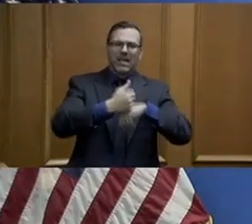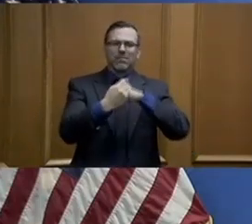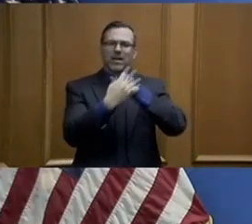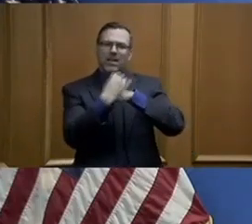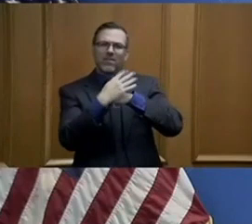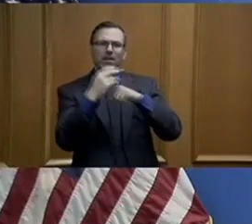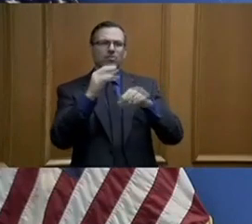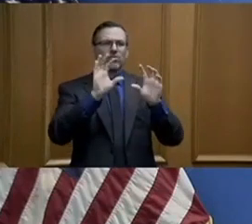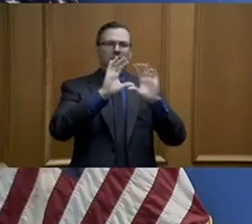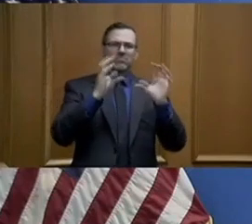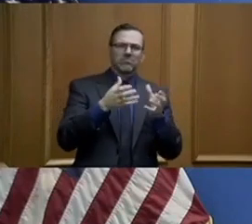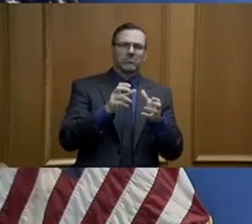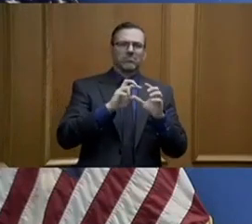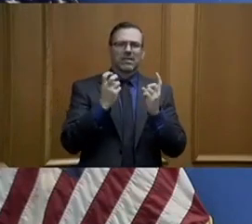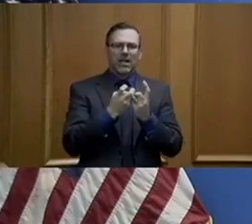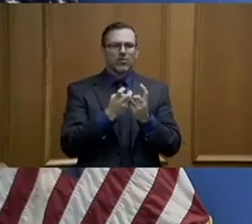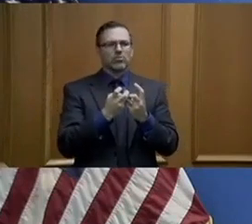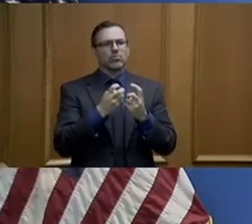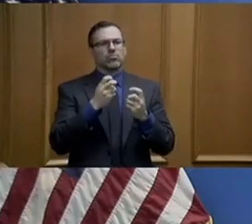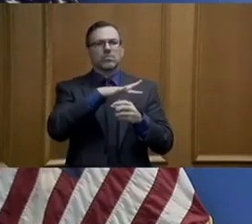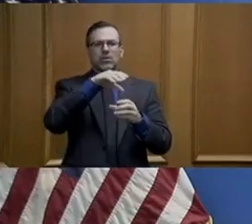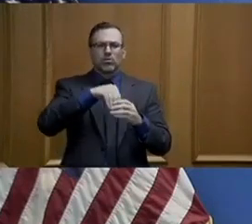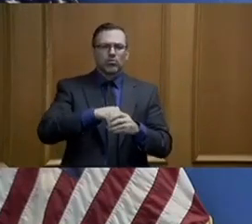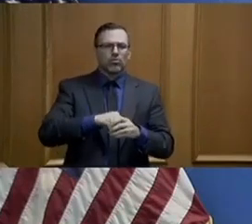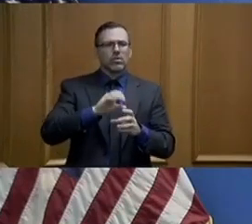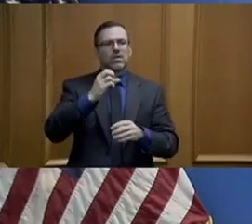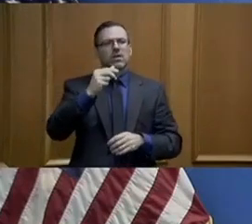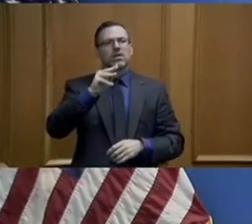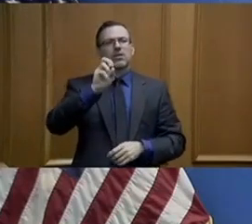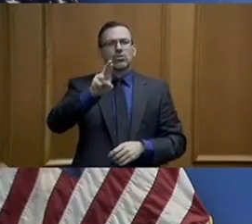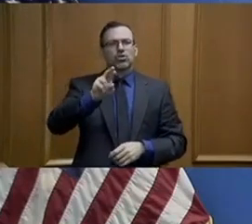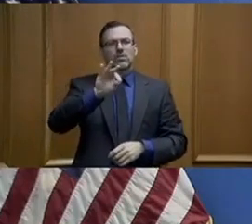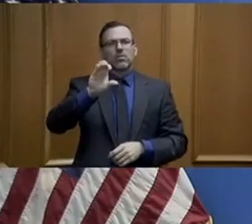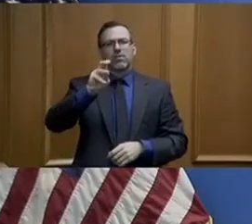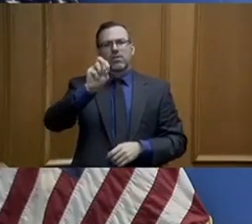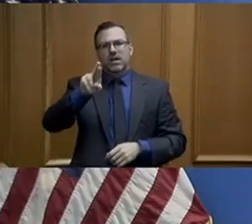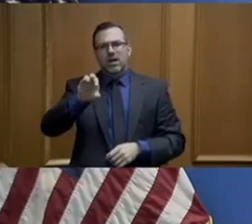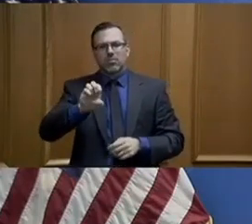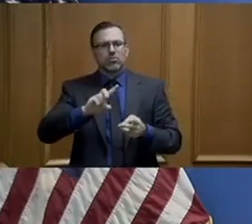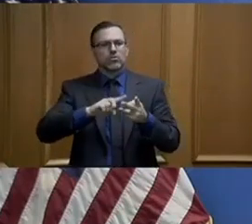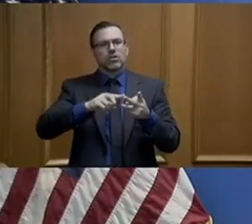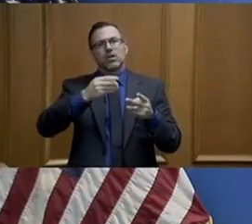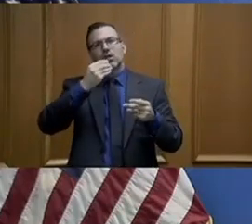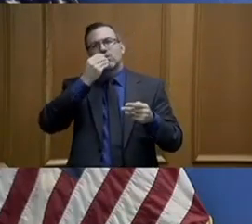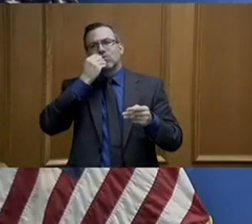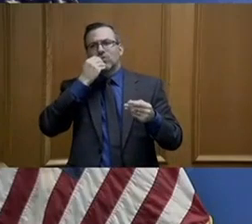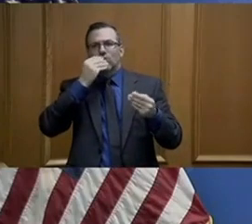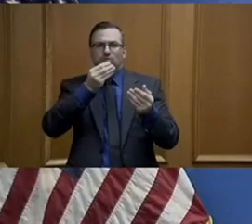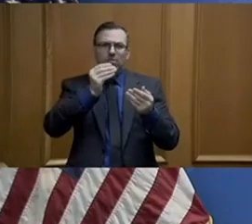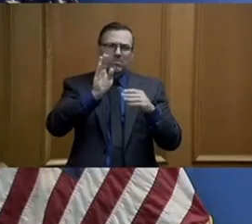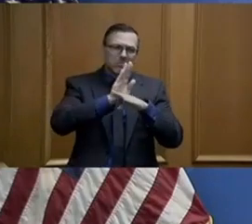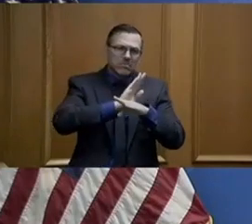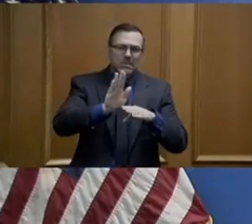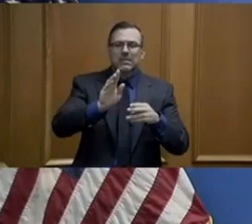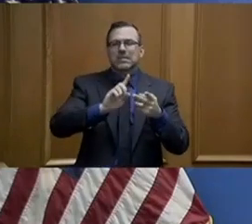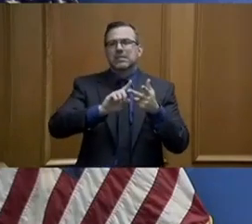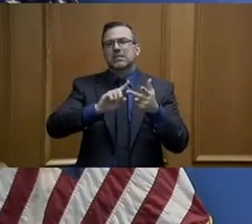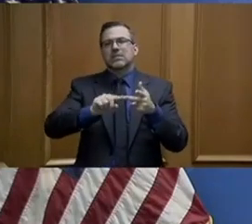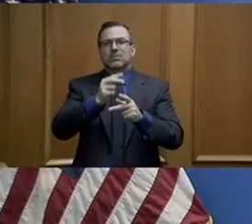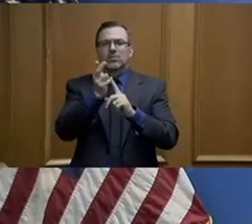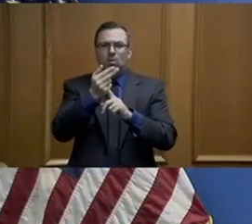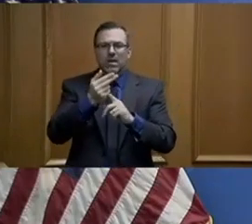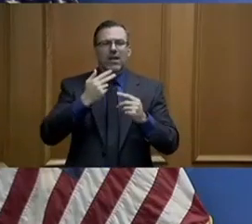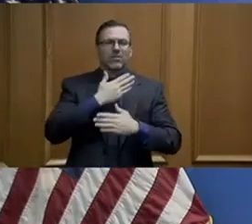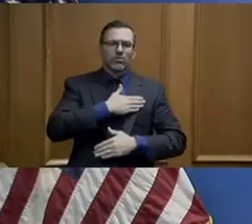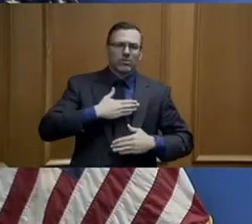includes leaders from the Tennessee Chamber, hospitality, transportation, and the grocery industries to ensure that we kept a close watch on